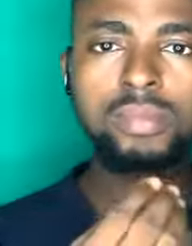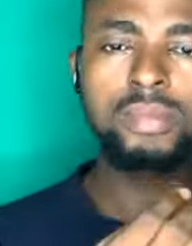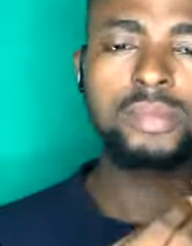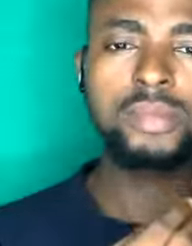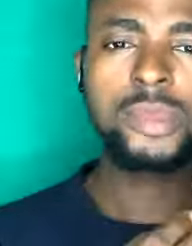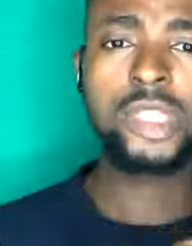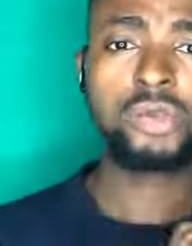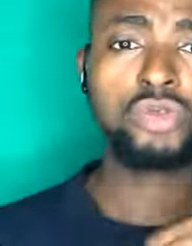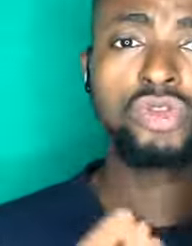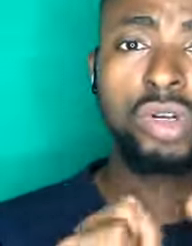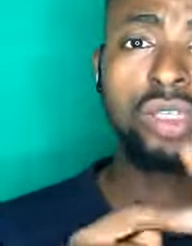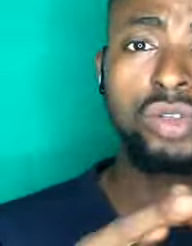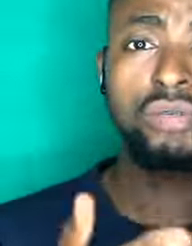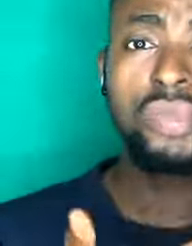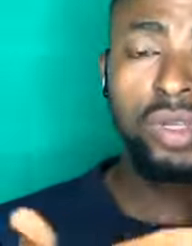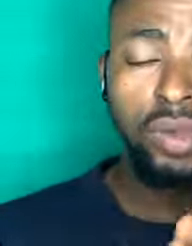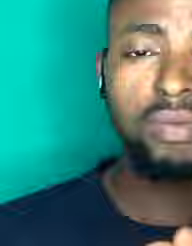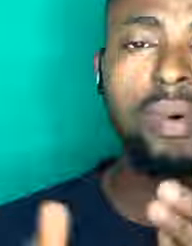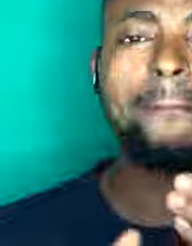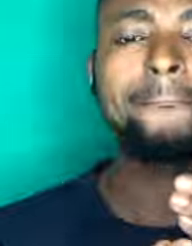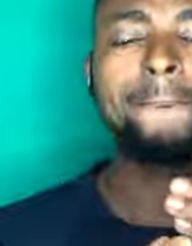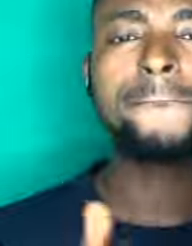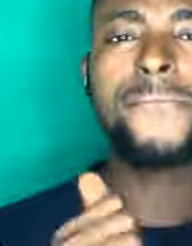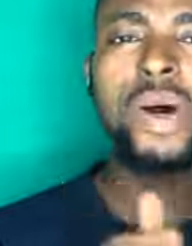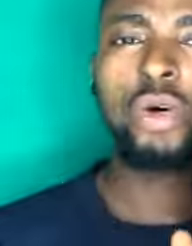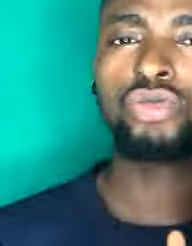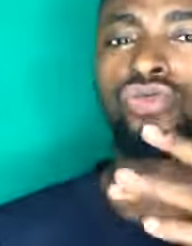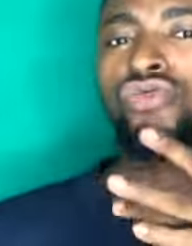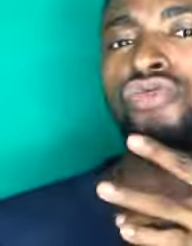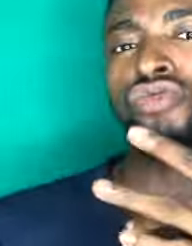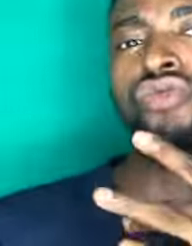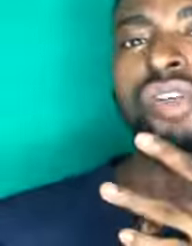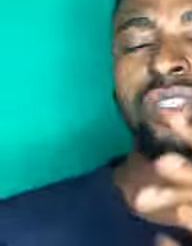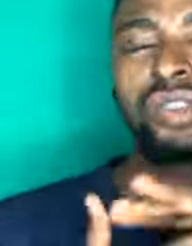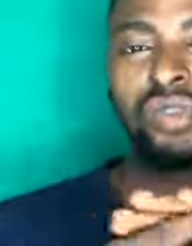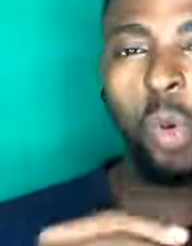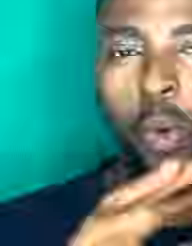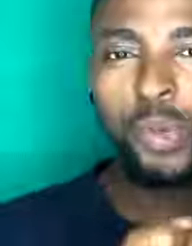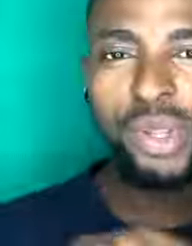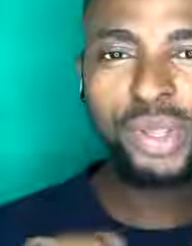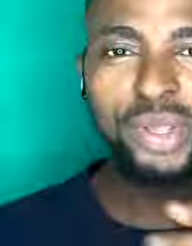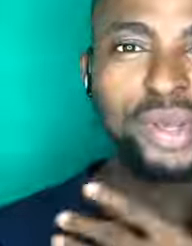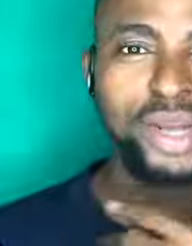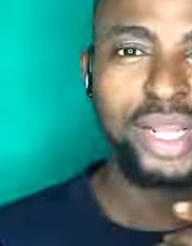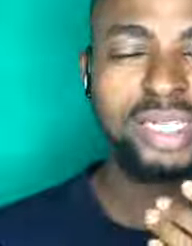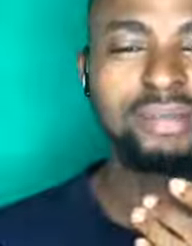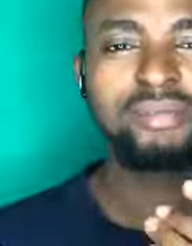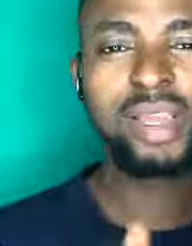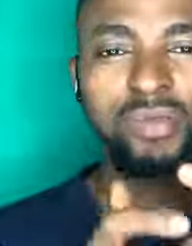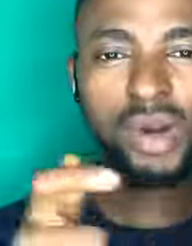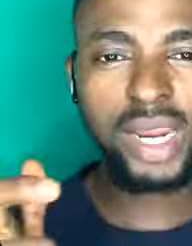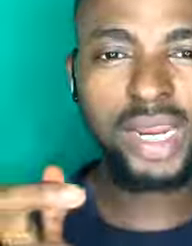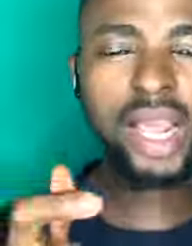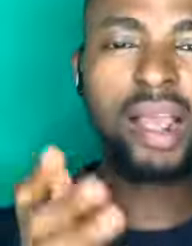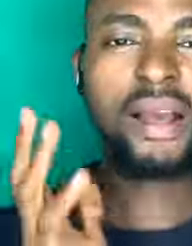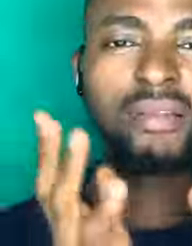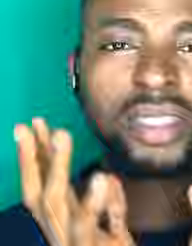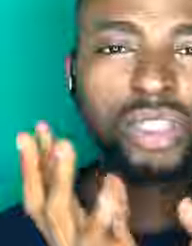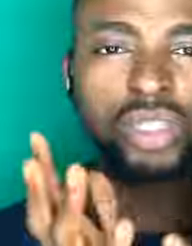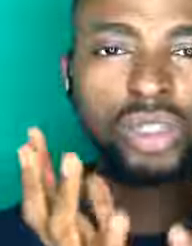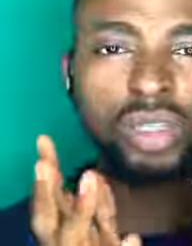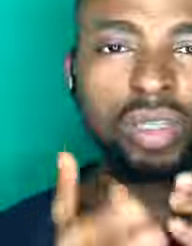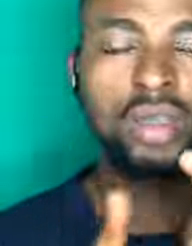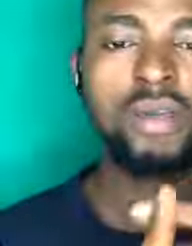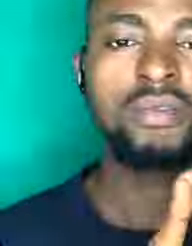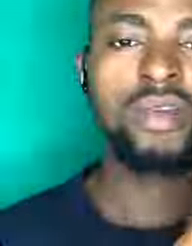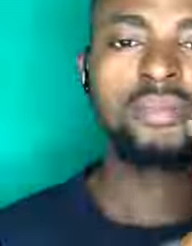most enchanting stories and inspiring conversations from the height of